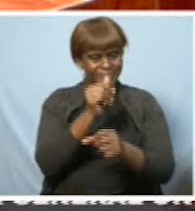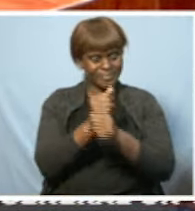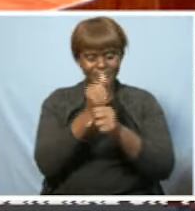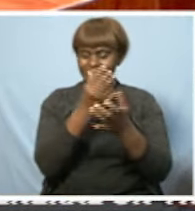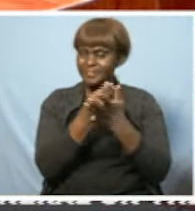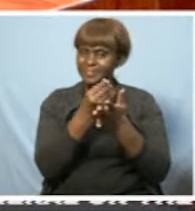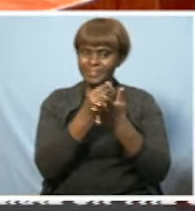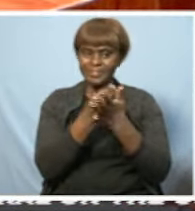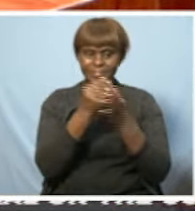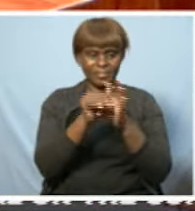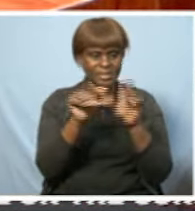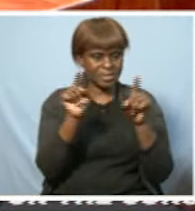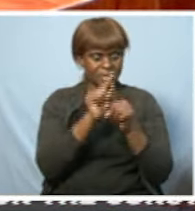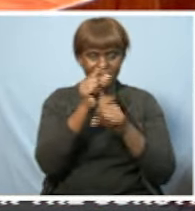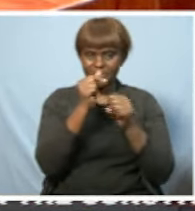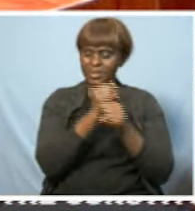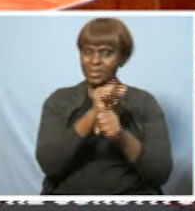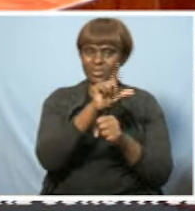funding in this particular year.